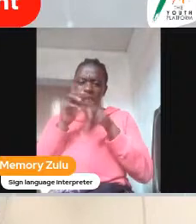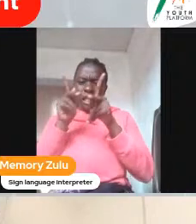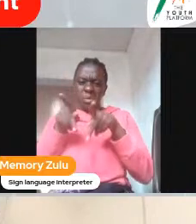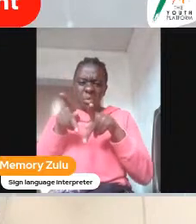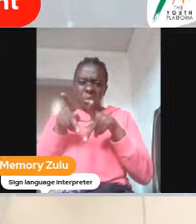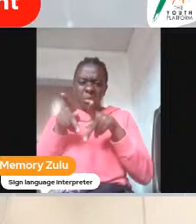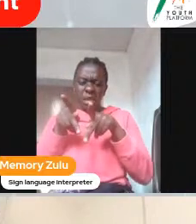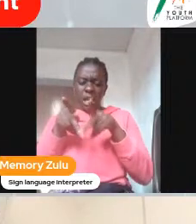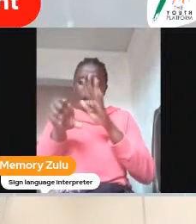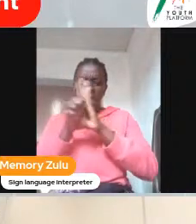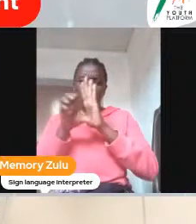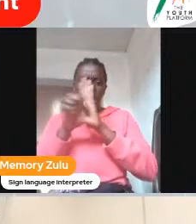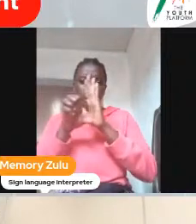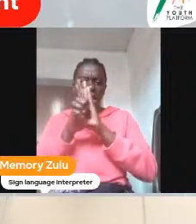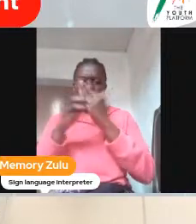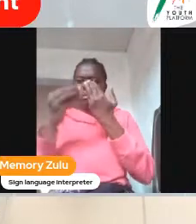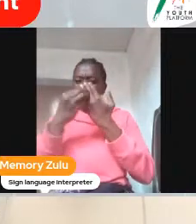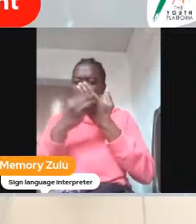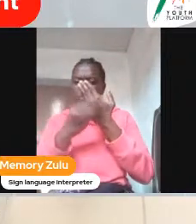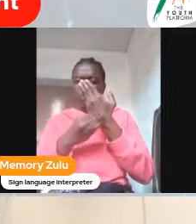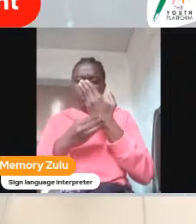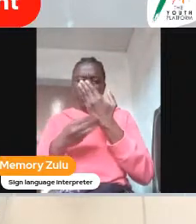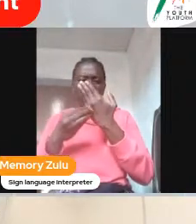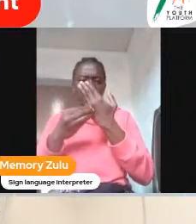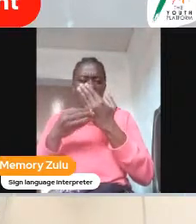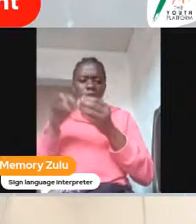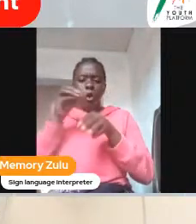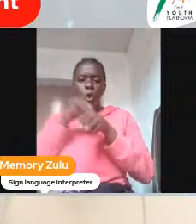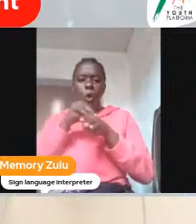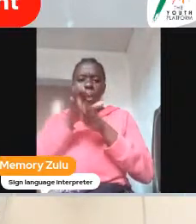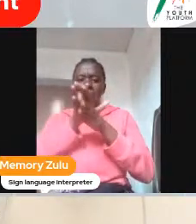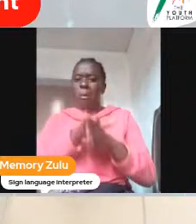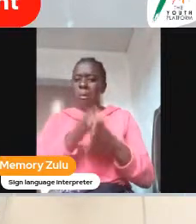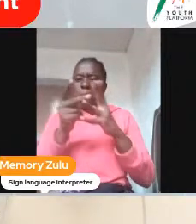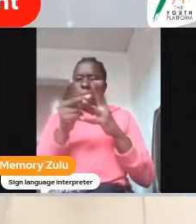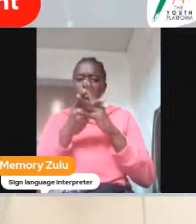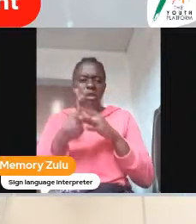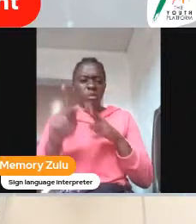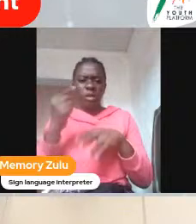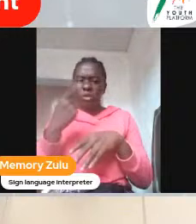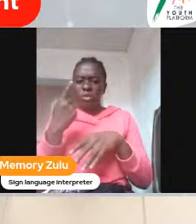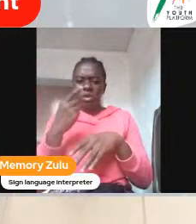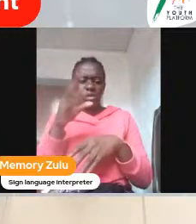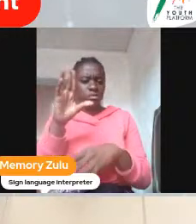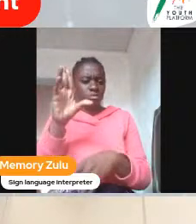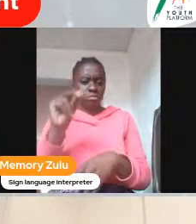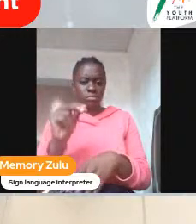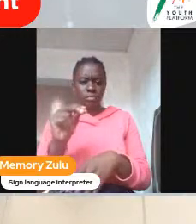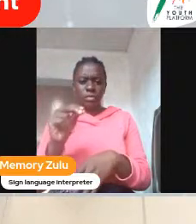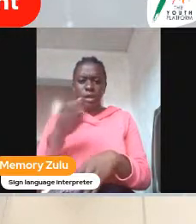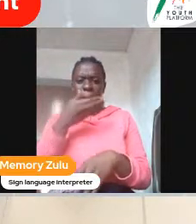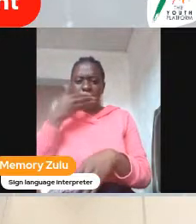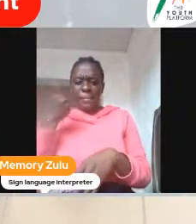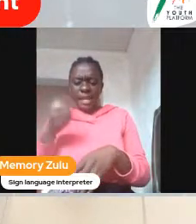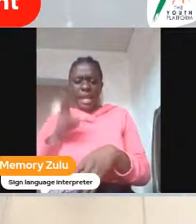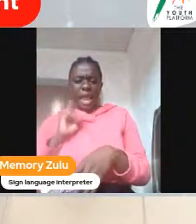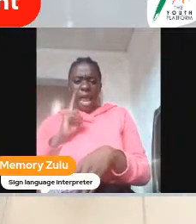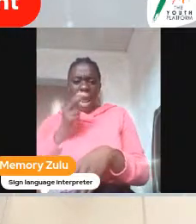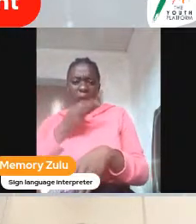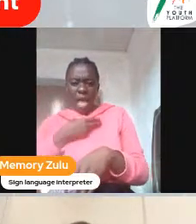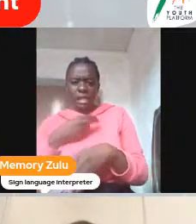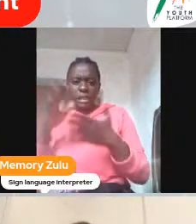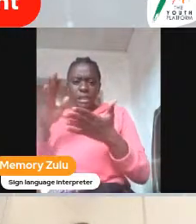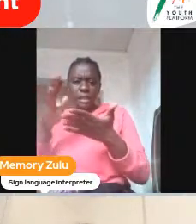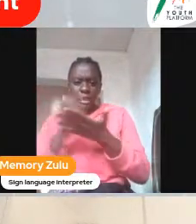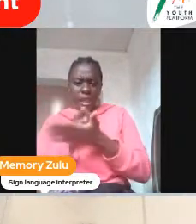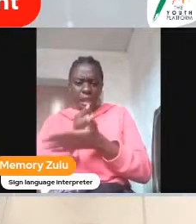be definite, we collect blood. Then we've got some testers and reagents that we use that are going to help us to